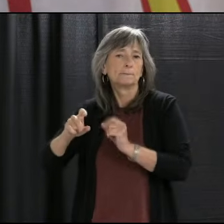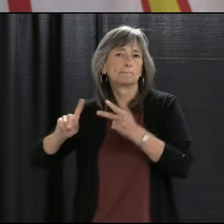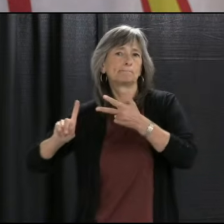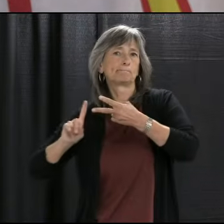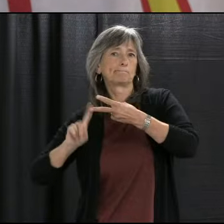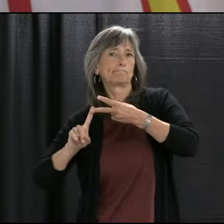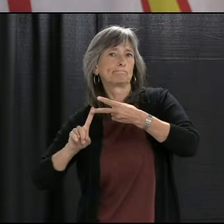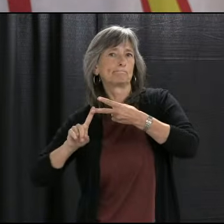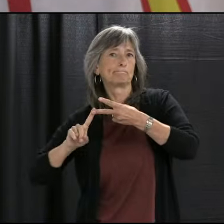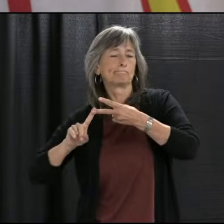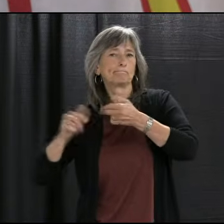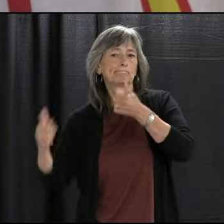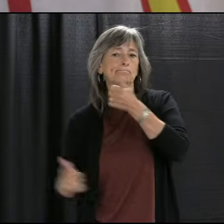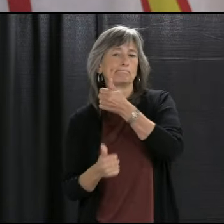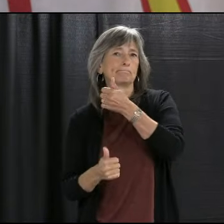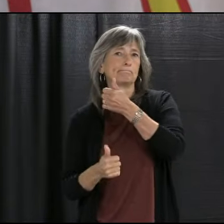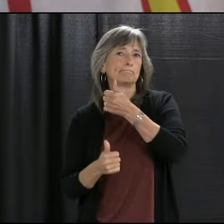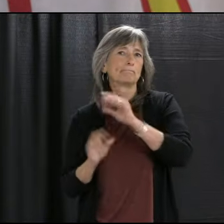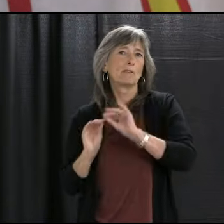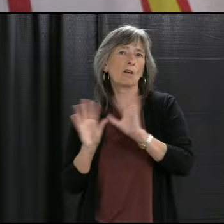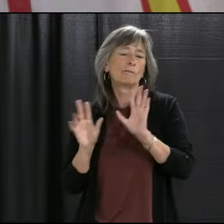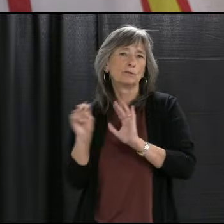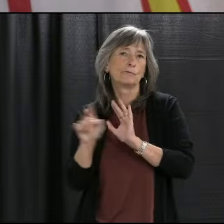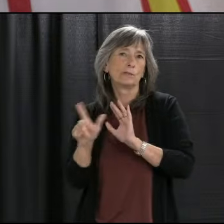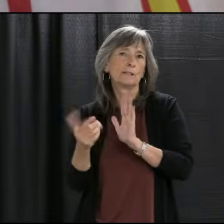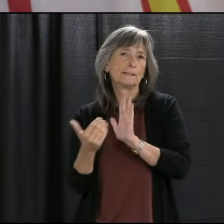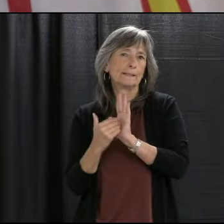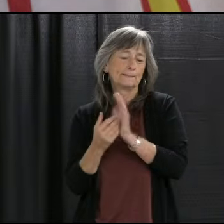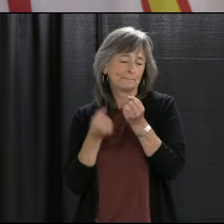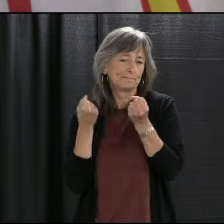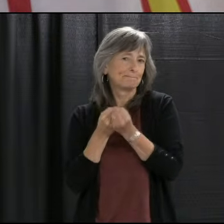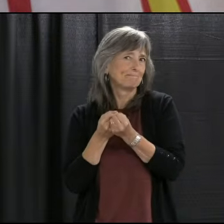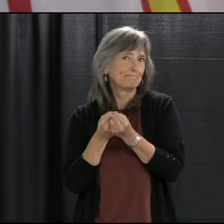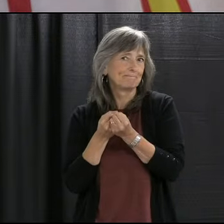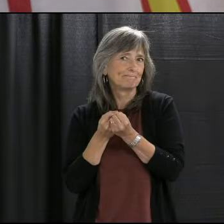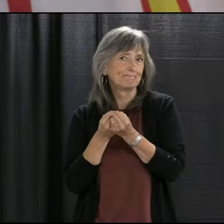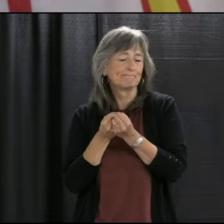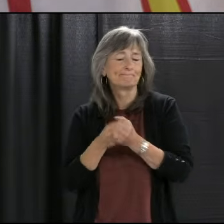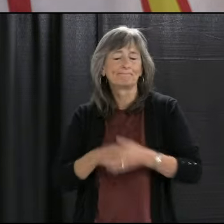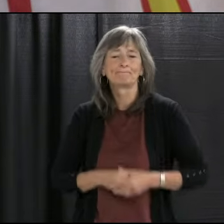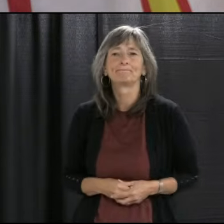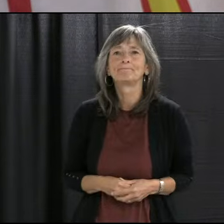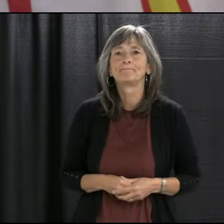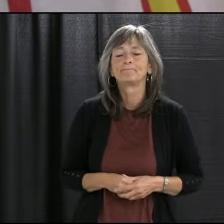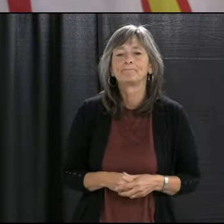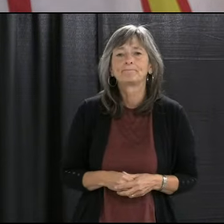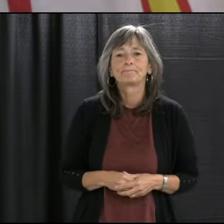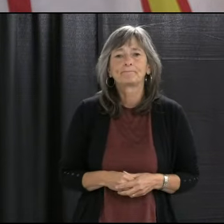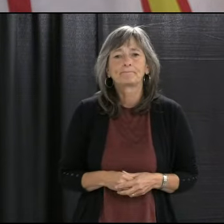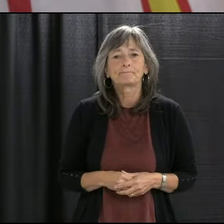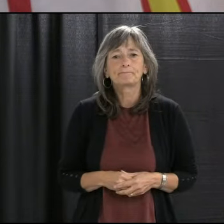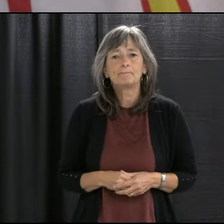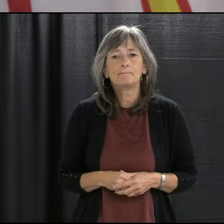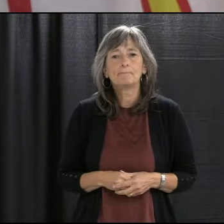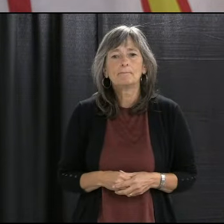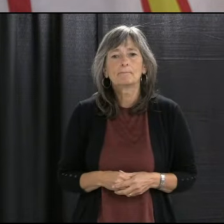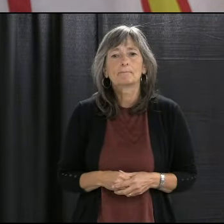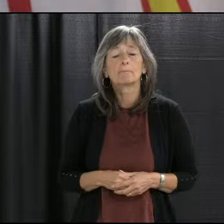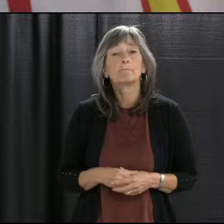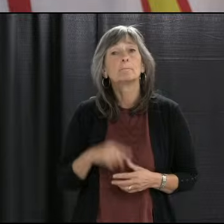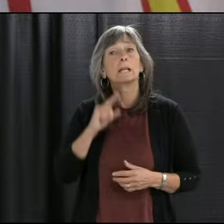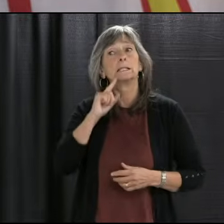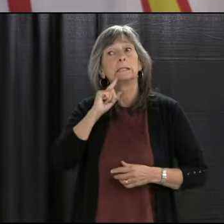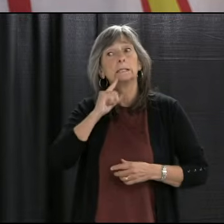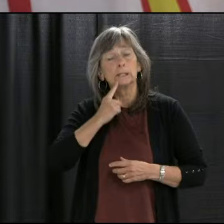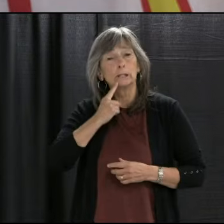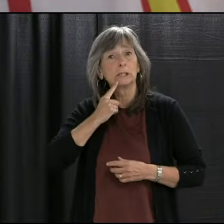and I think it really sums up Newfoundlanders and Labradorians. So thank you to him for that sacrifice for the province. Despite the serious nature